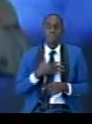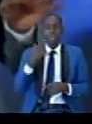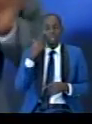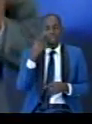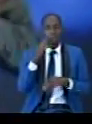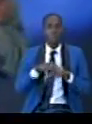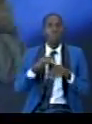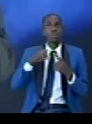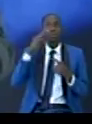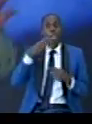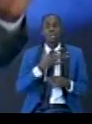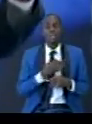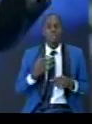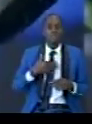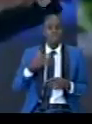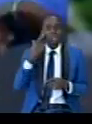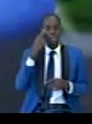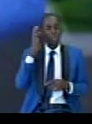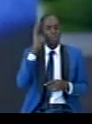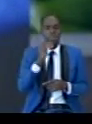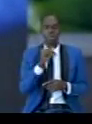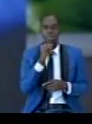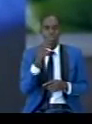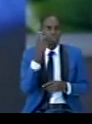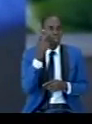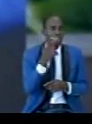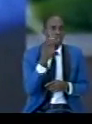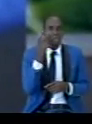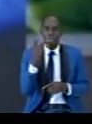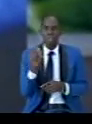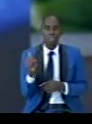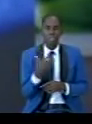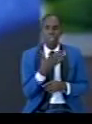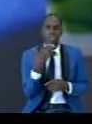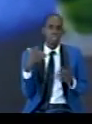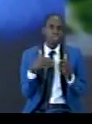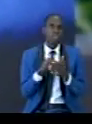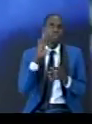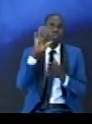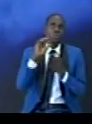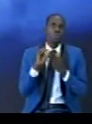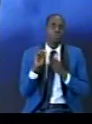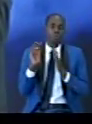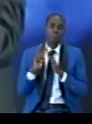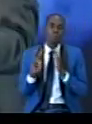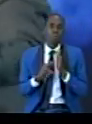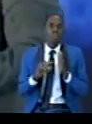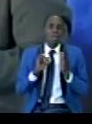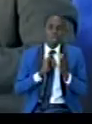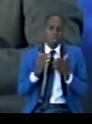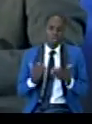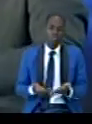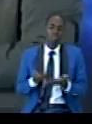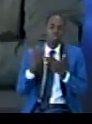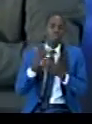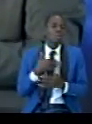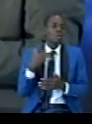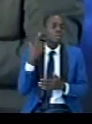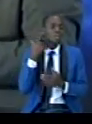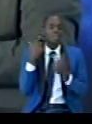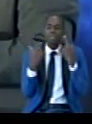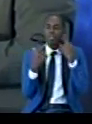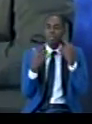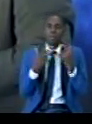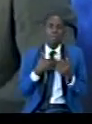behold anything contrary to your will. I present my ears unto you. My